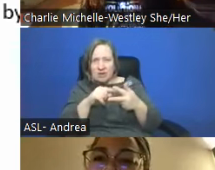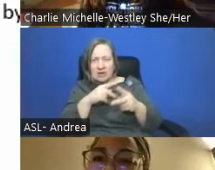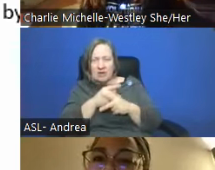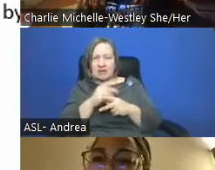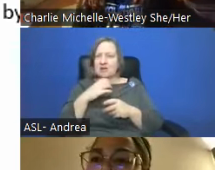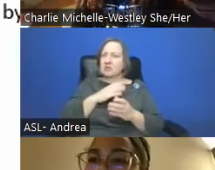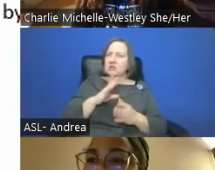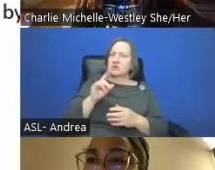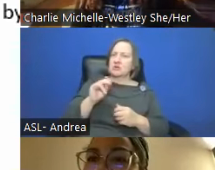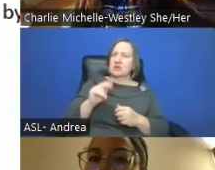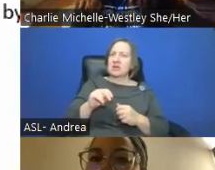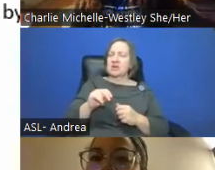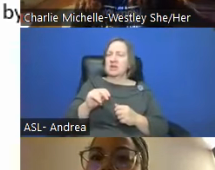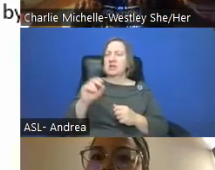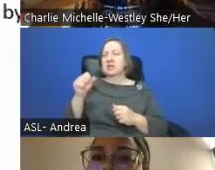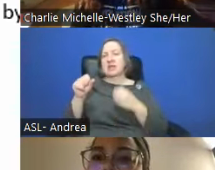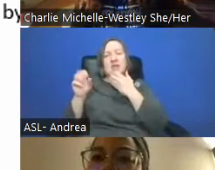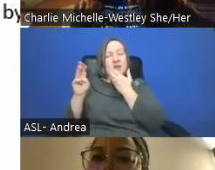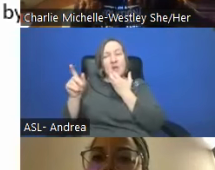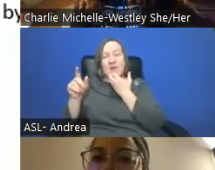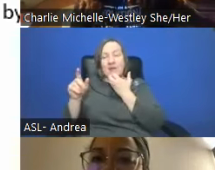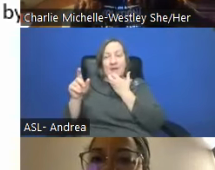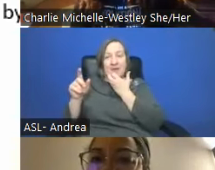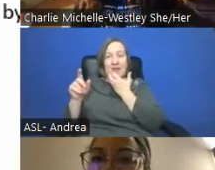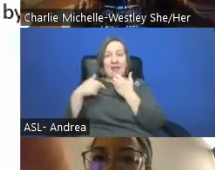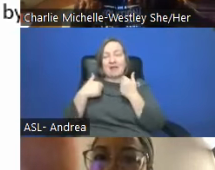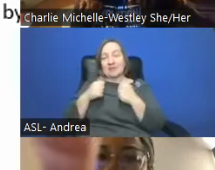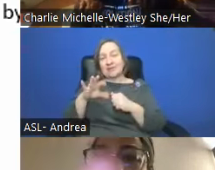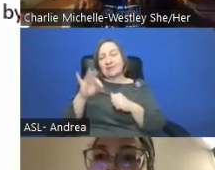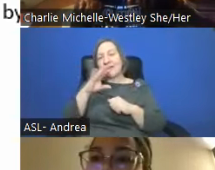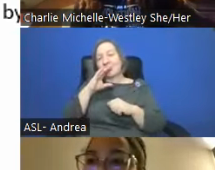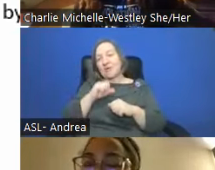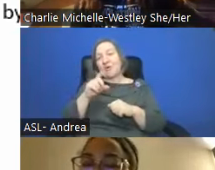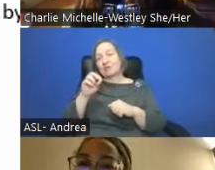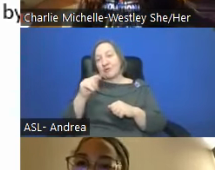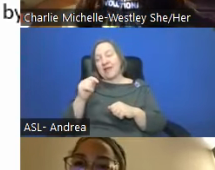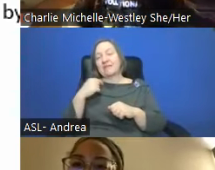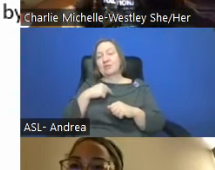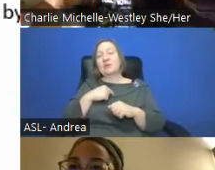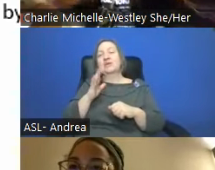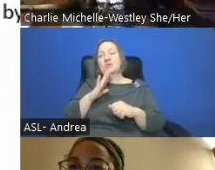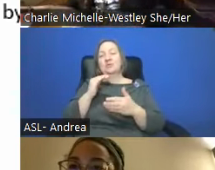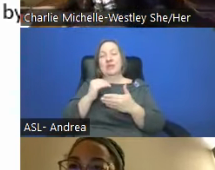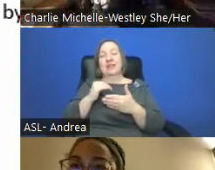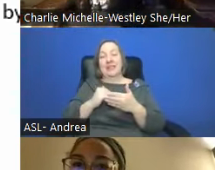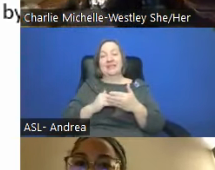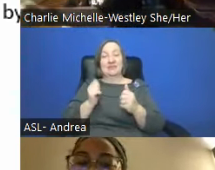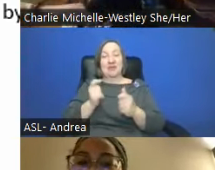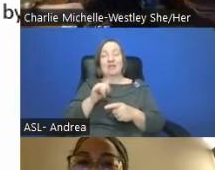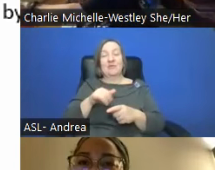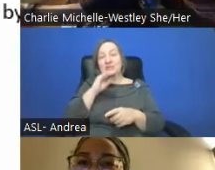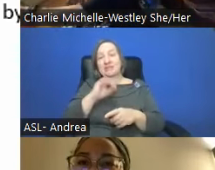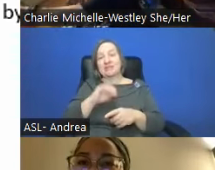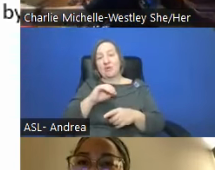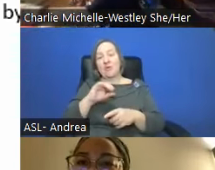Commissioner Dan? Yeah, well, actually, I was trying to find the older draft. We actually listed those all in the older draft